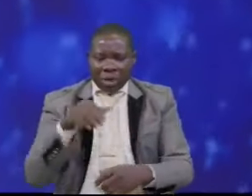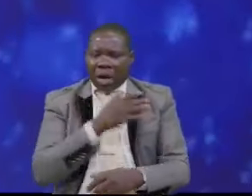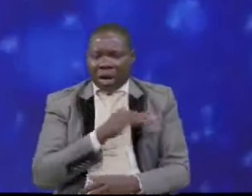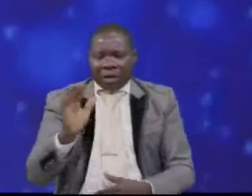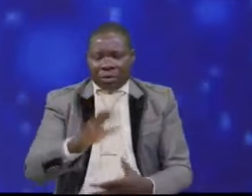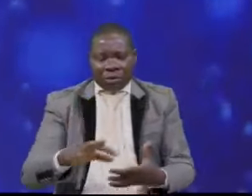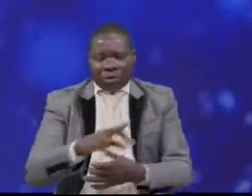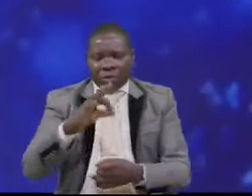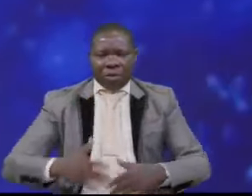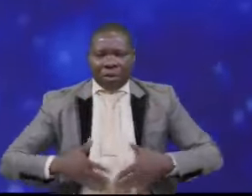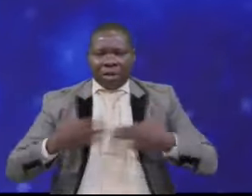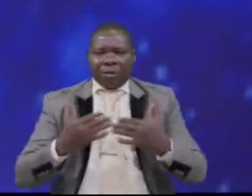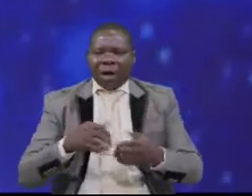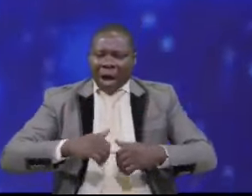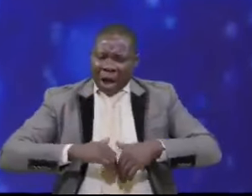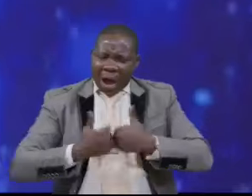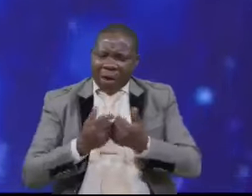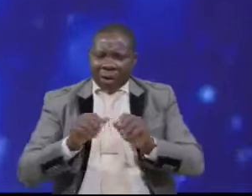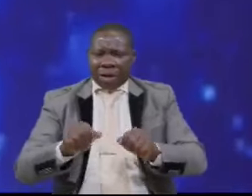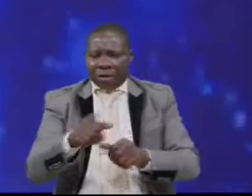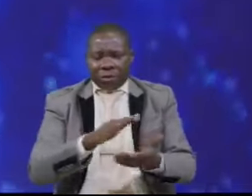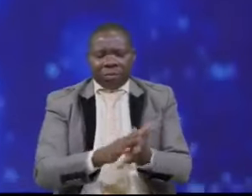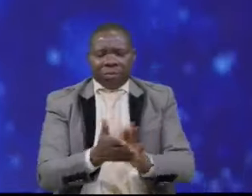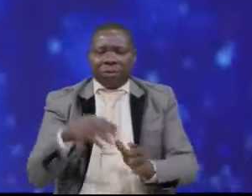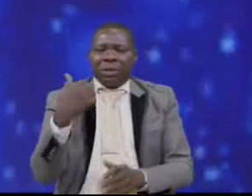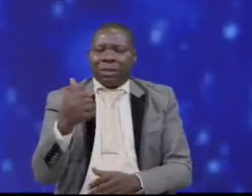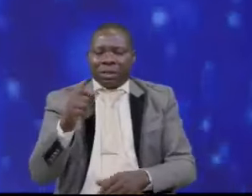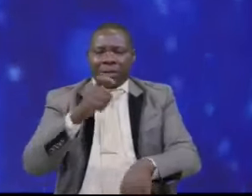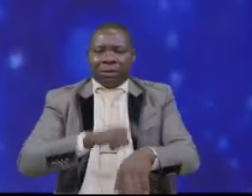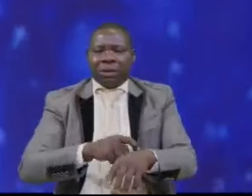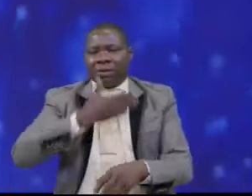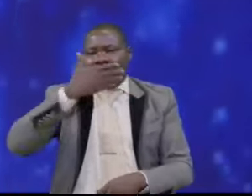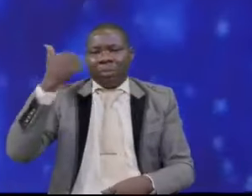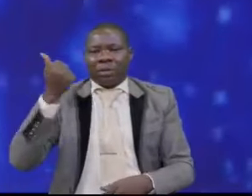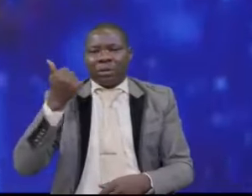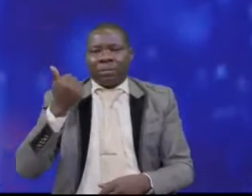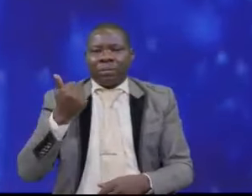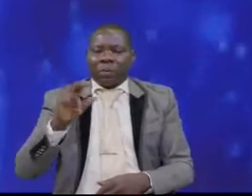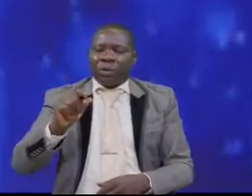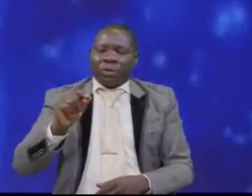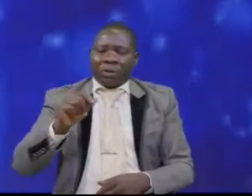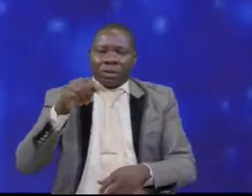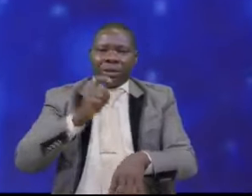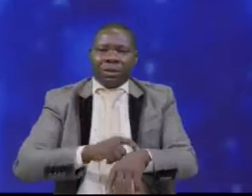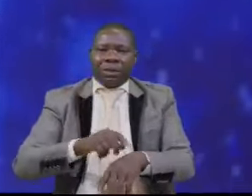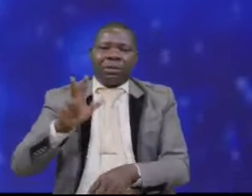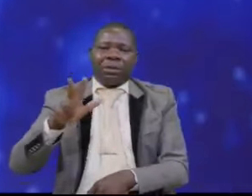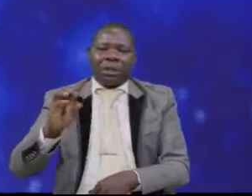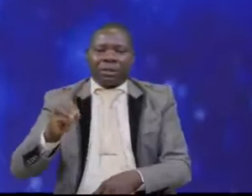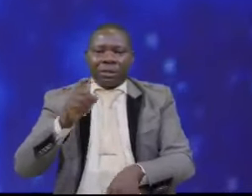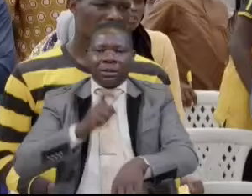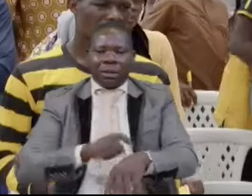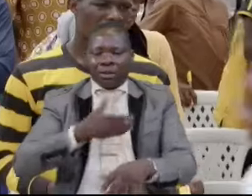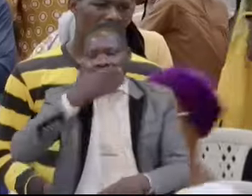you become 10 times, 20 times, 30 times better? It